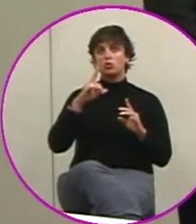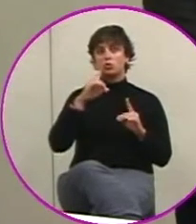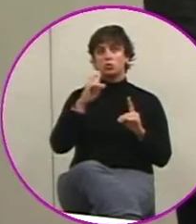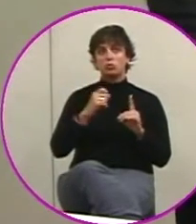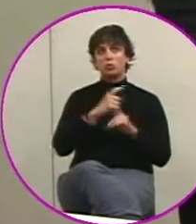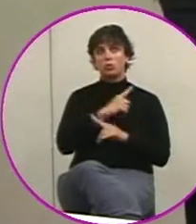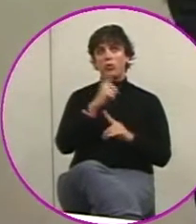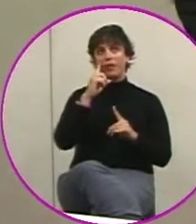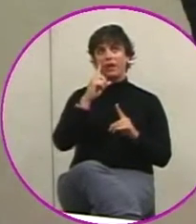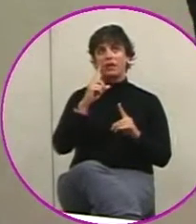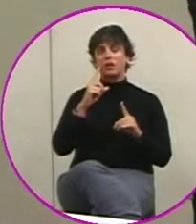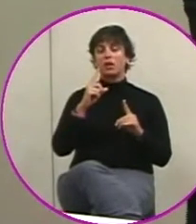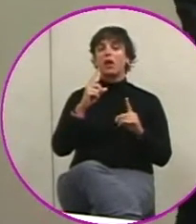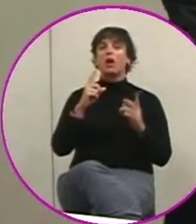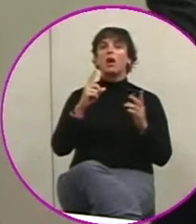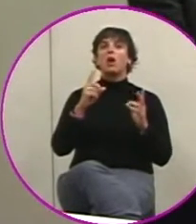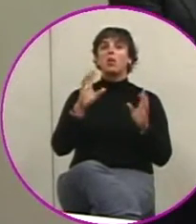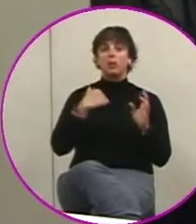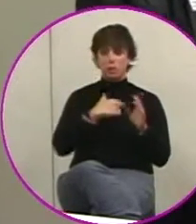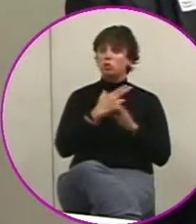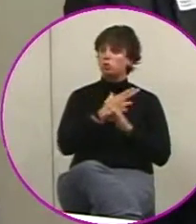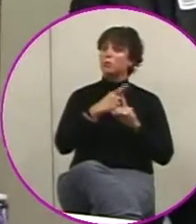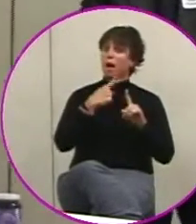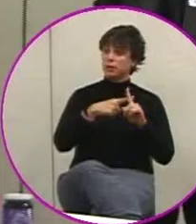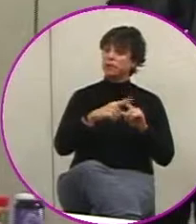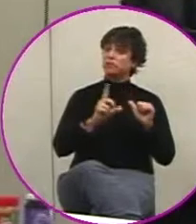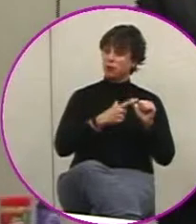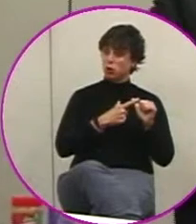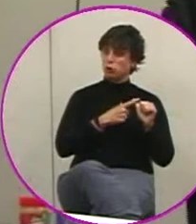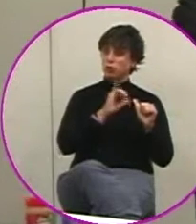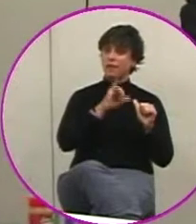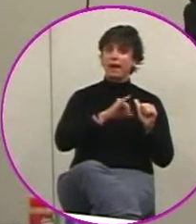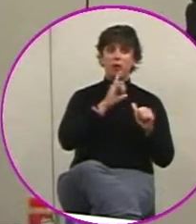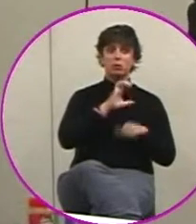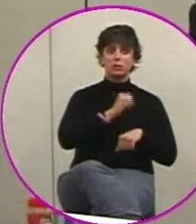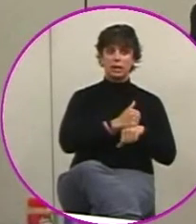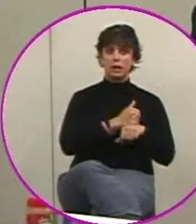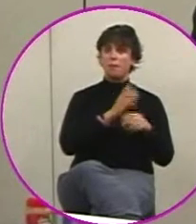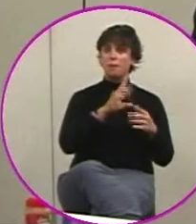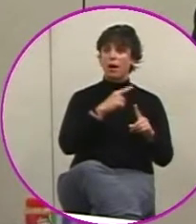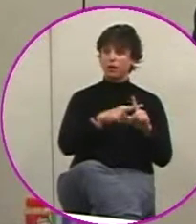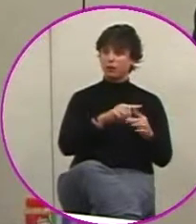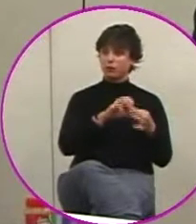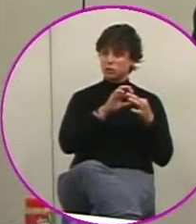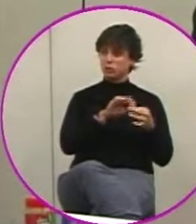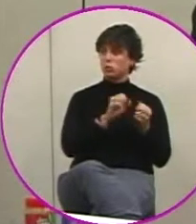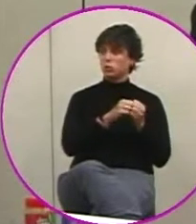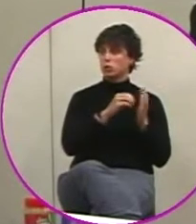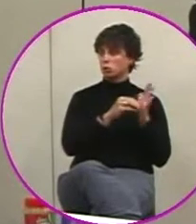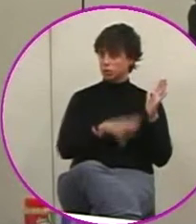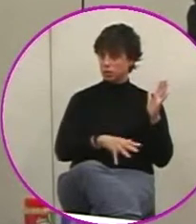use positives first and foremost to build positive relationships with students.